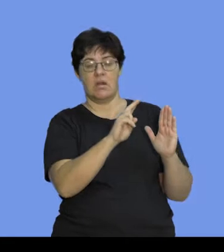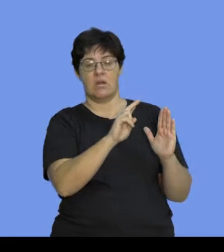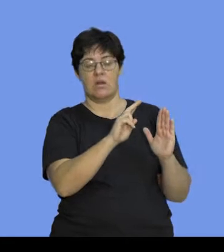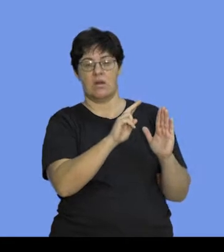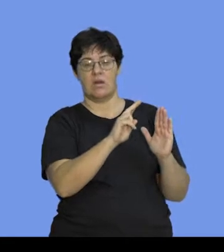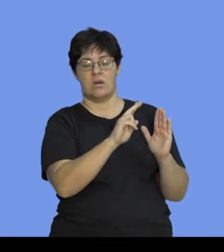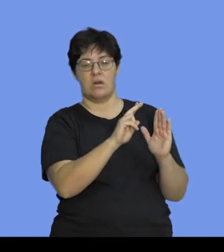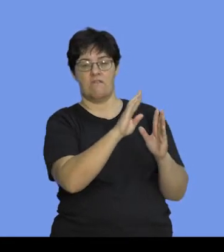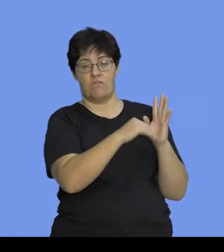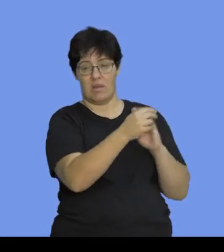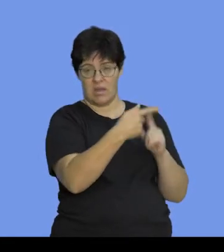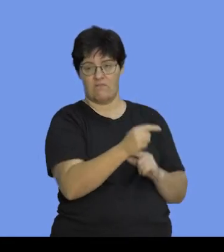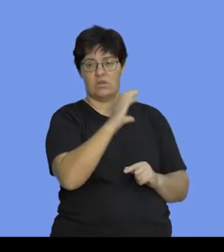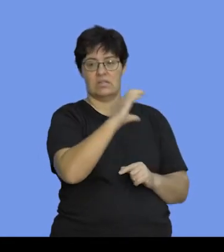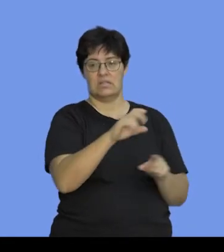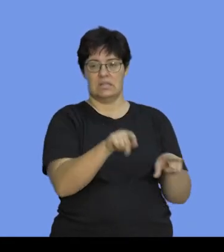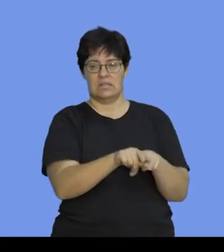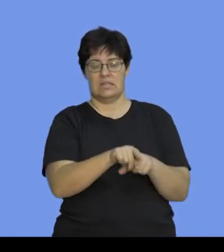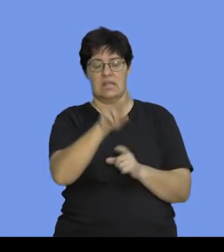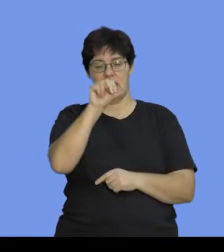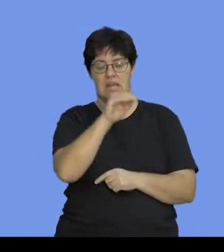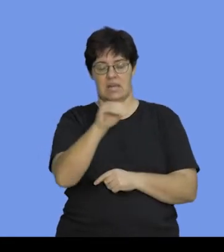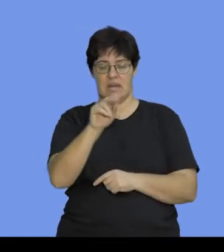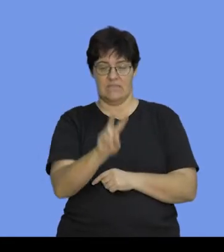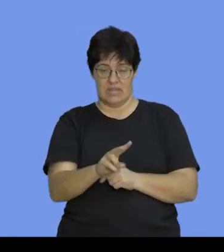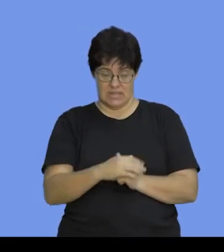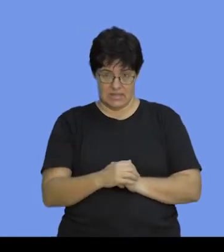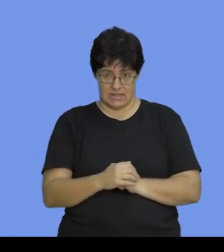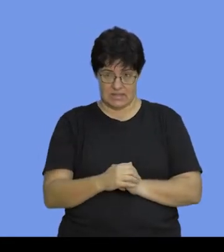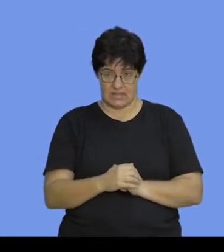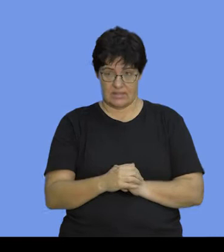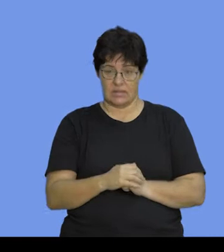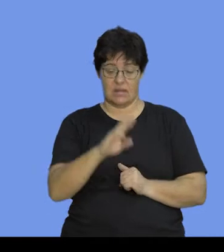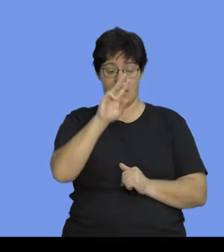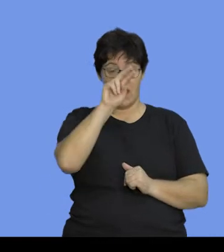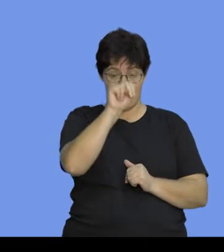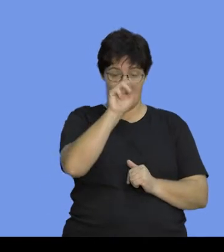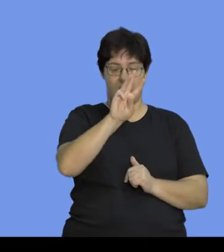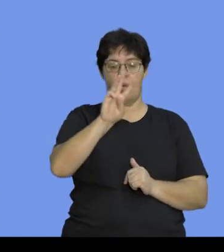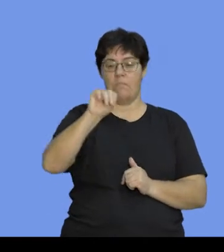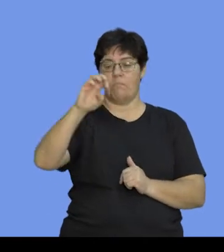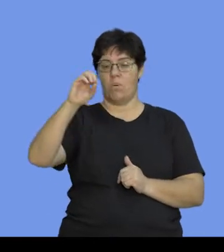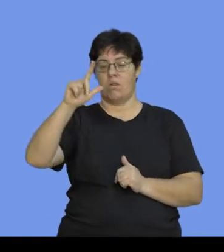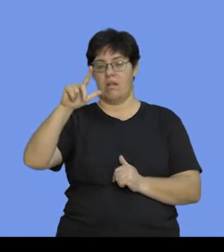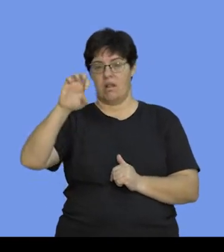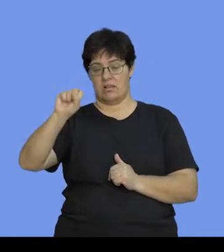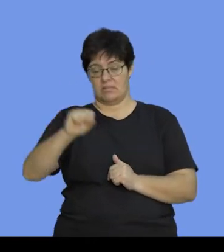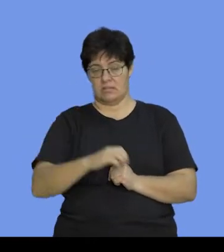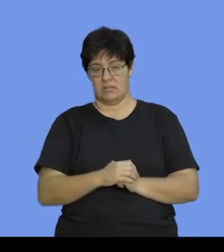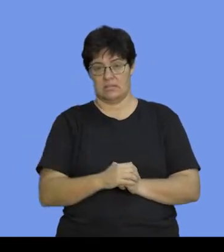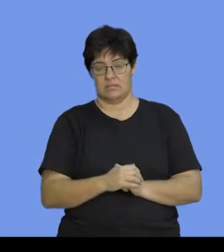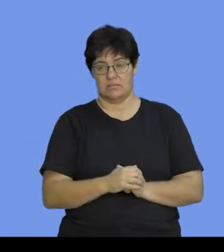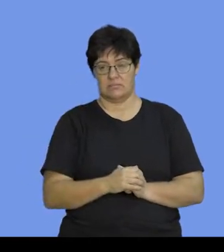as concentration is concerned. So C is concentration, then this is moles, okay?